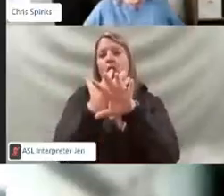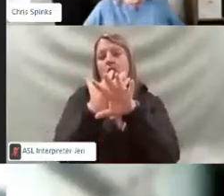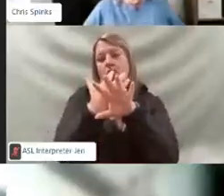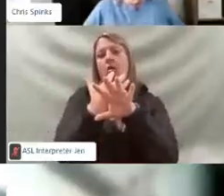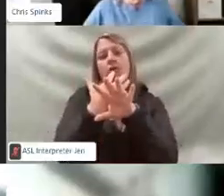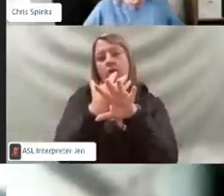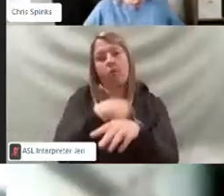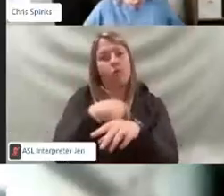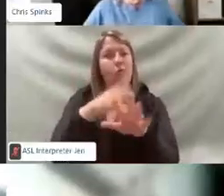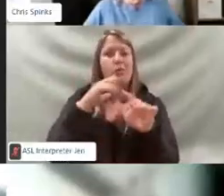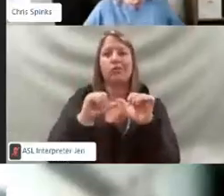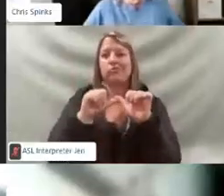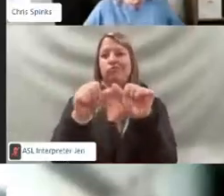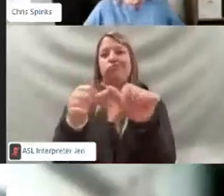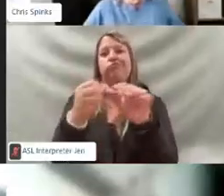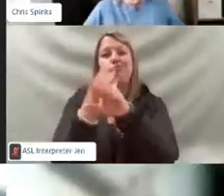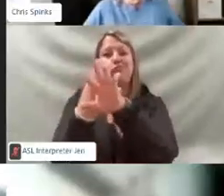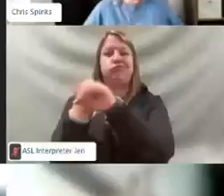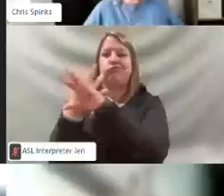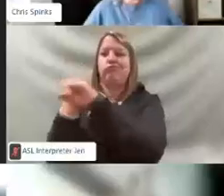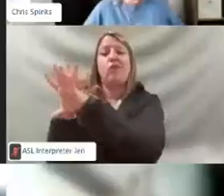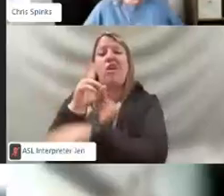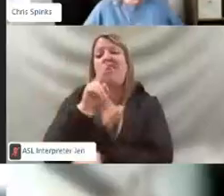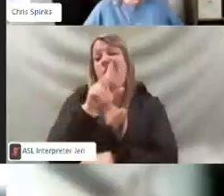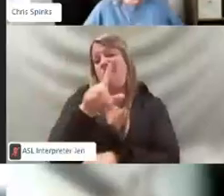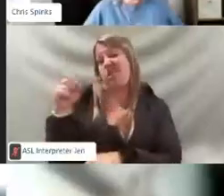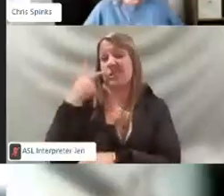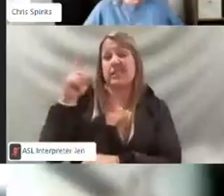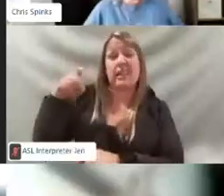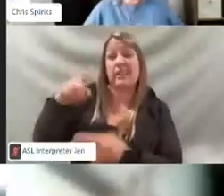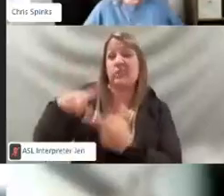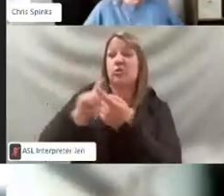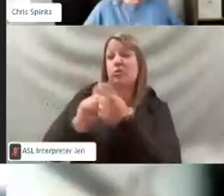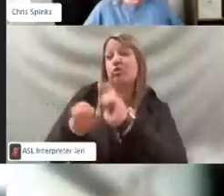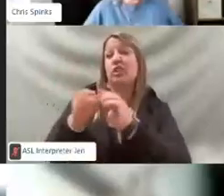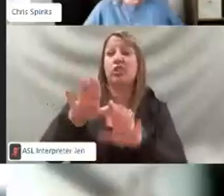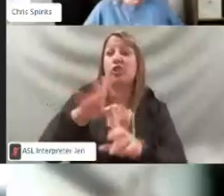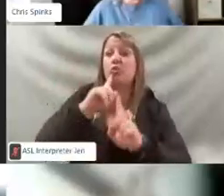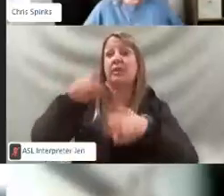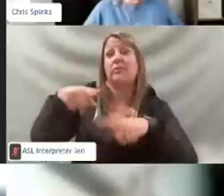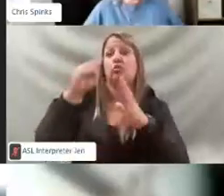And so we will continue to meet virtually unless we see a change in that response to the survey.